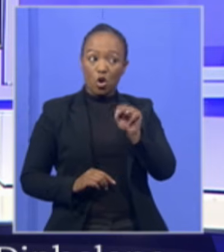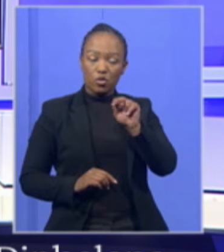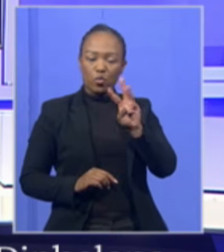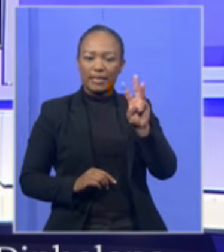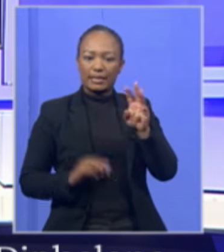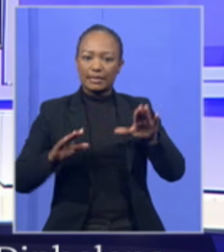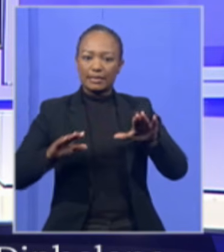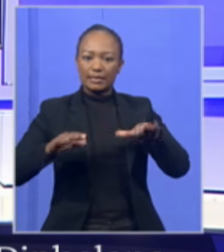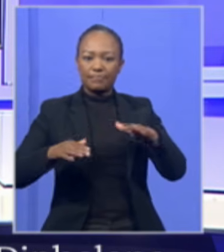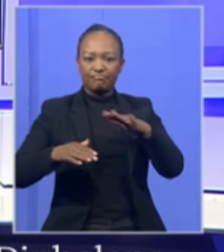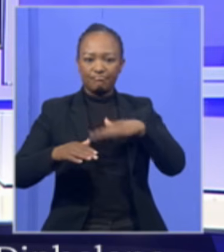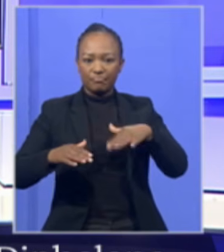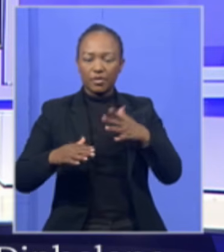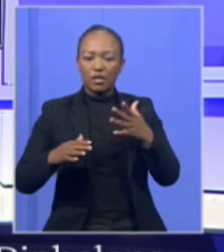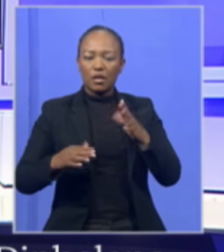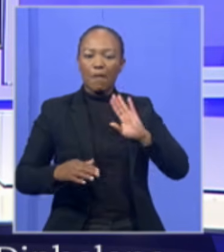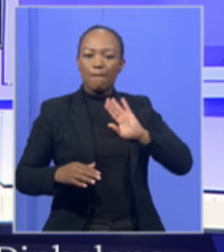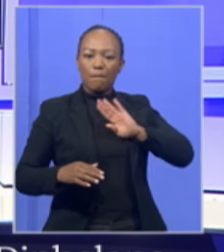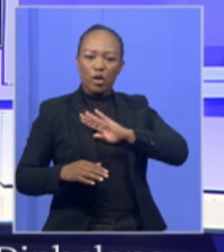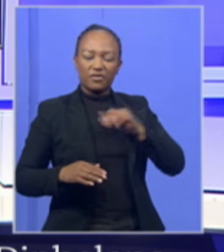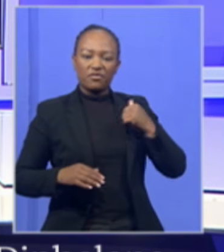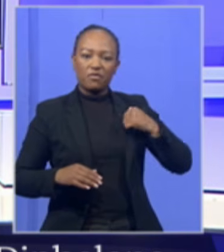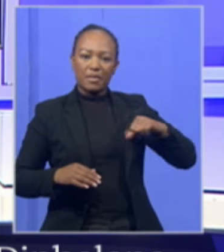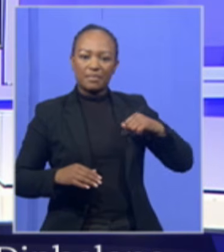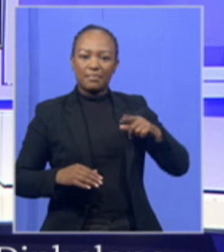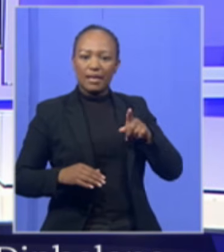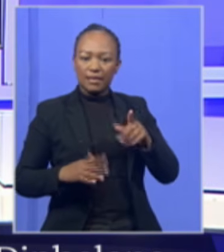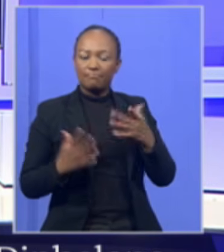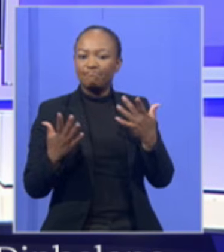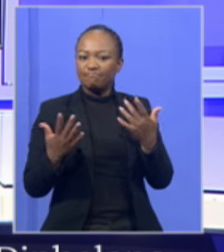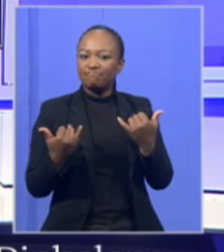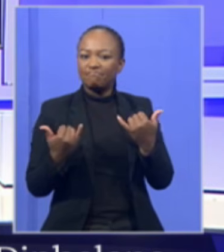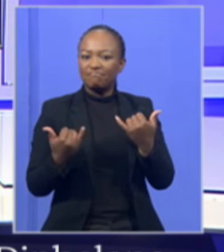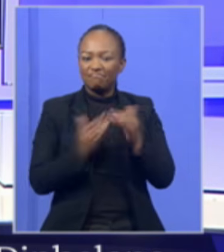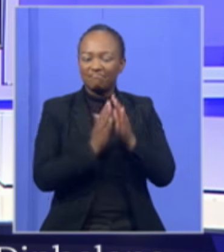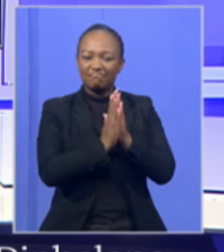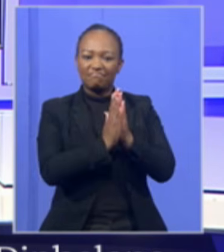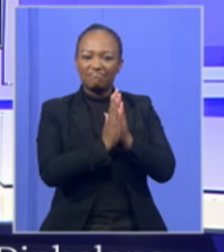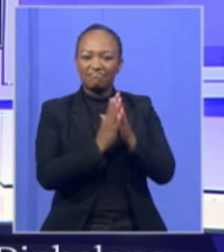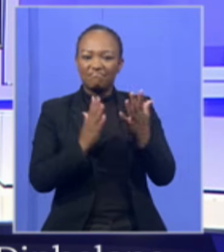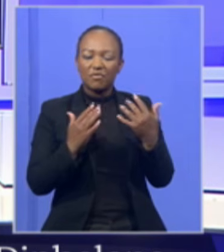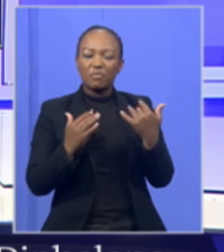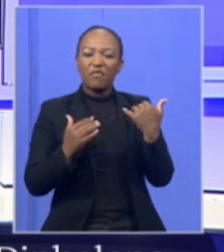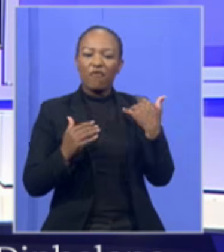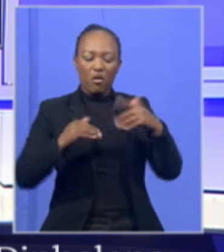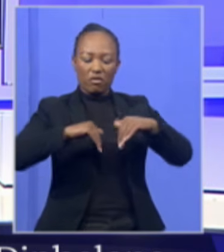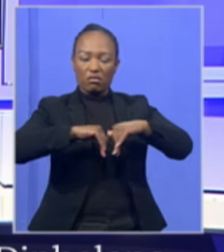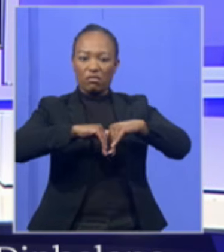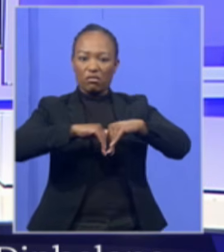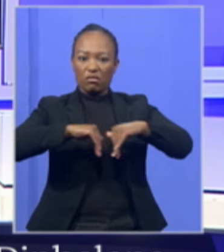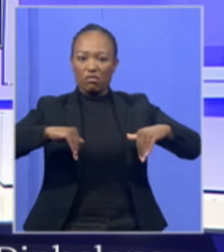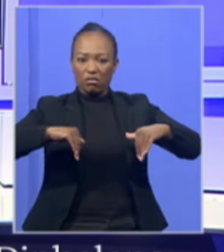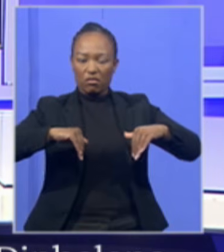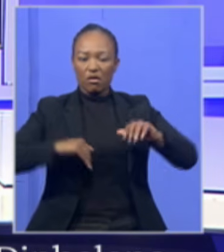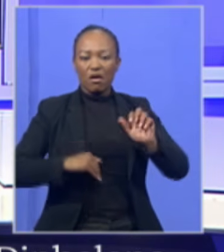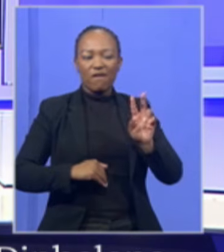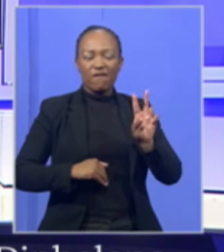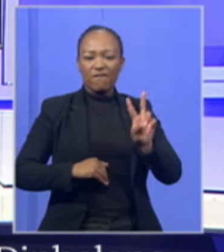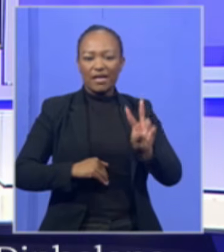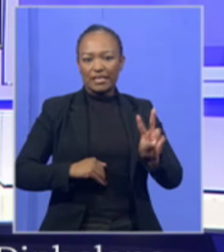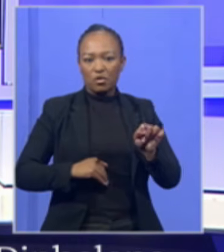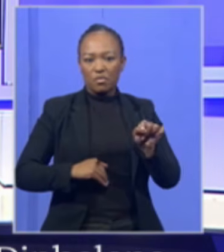katlholo ya boto ya melelwane ya dimmasepala ka ga boikuelo jwa go aroganngwa ga molelwane wa mmasepala wa Maloba wa Ventersdorp